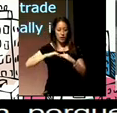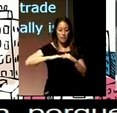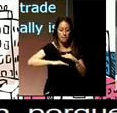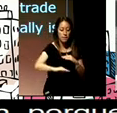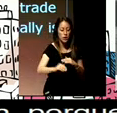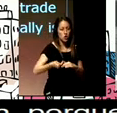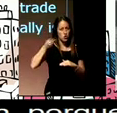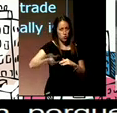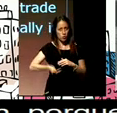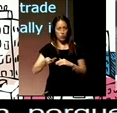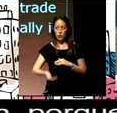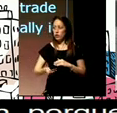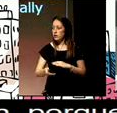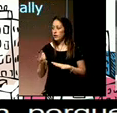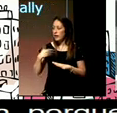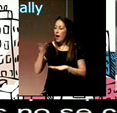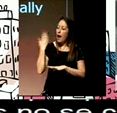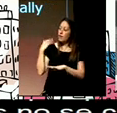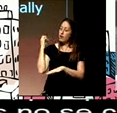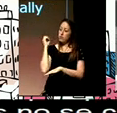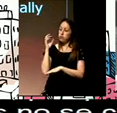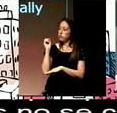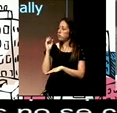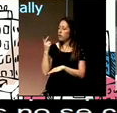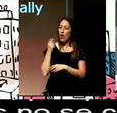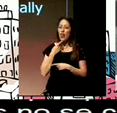Pavings are fundamental.